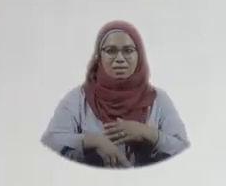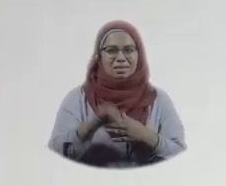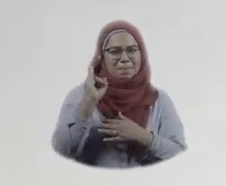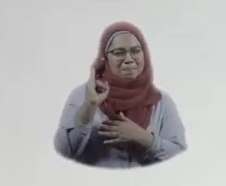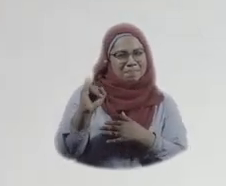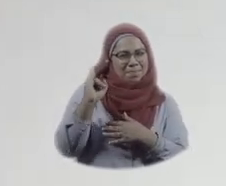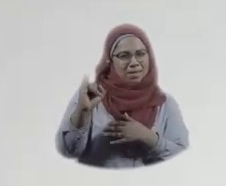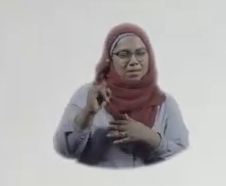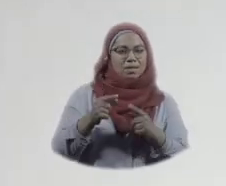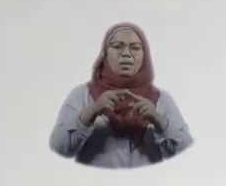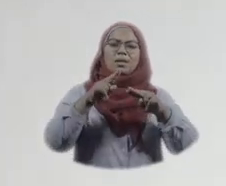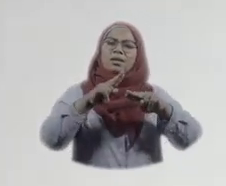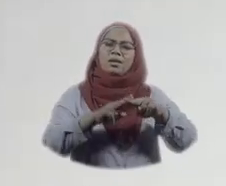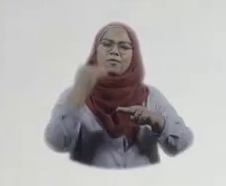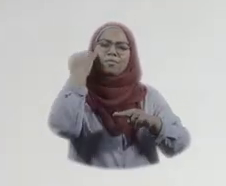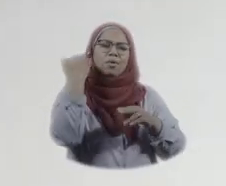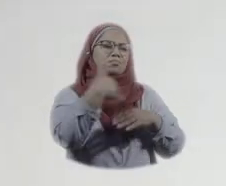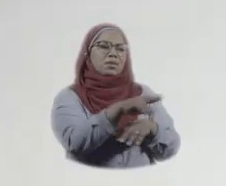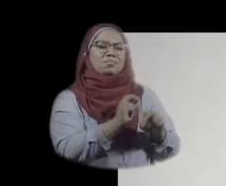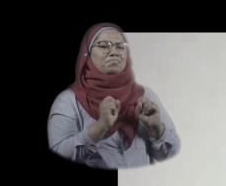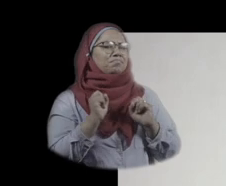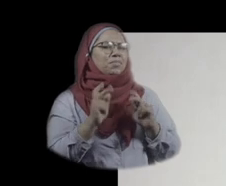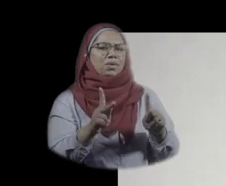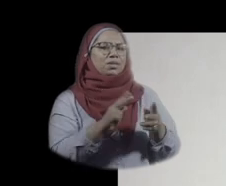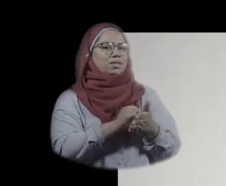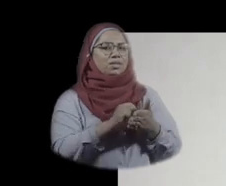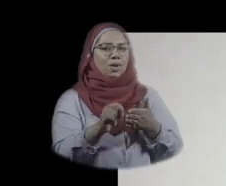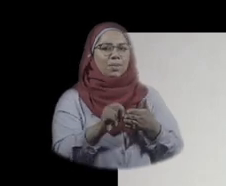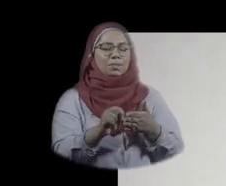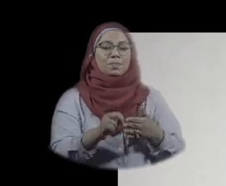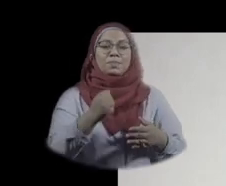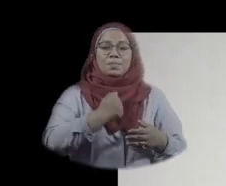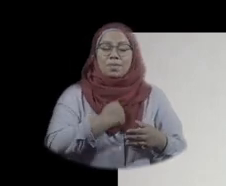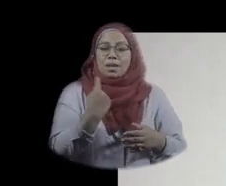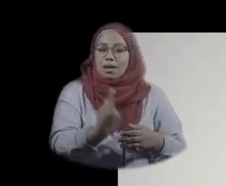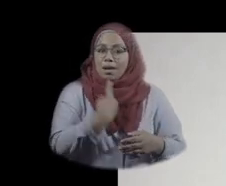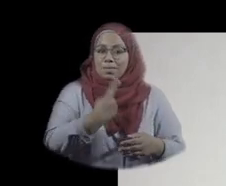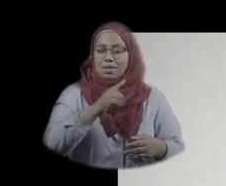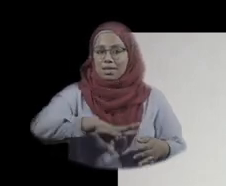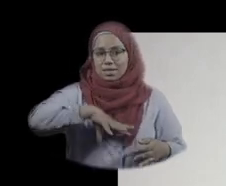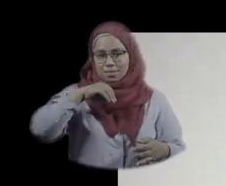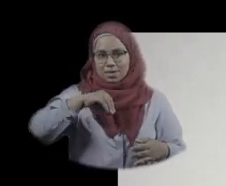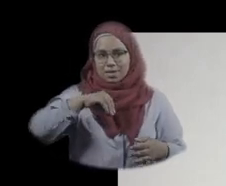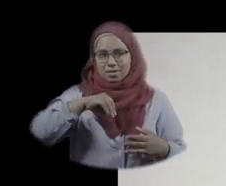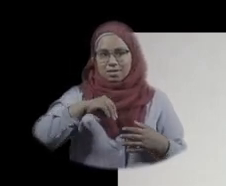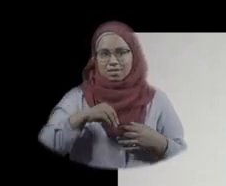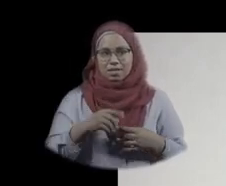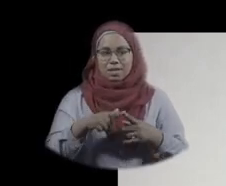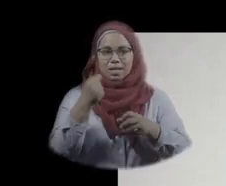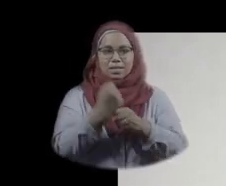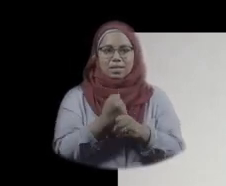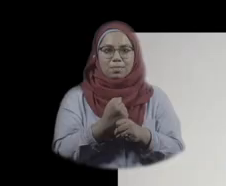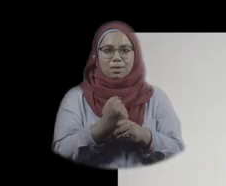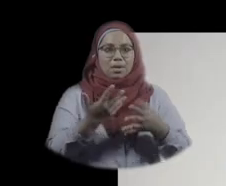put the care. But for young kids in the year, you know, that's normal. Me personally, I feel like, in